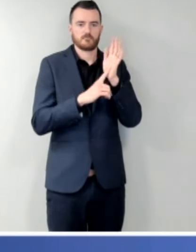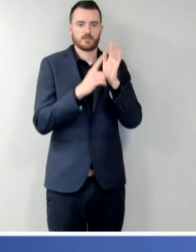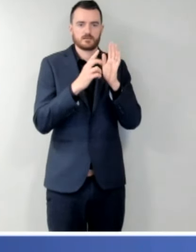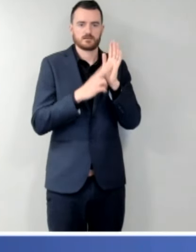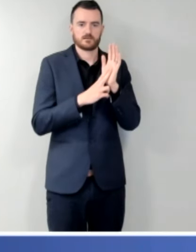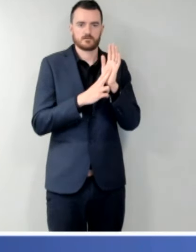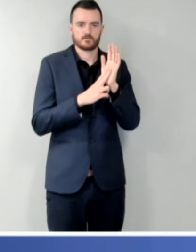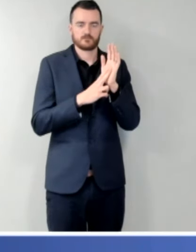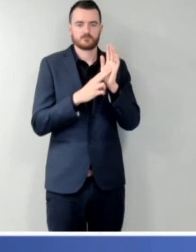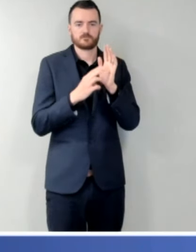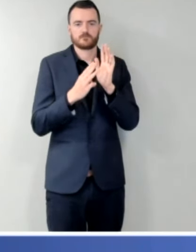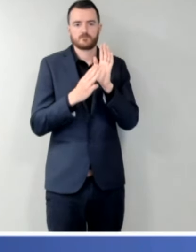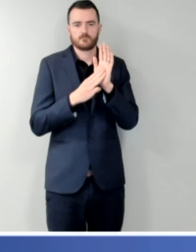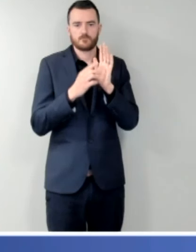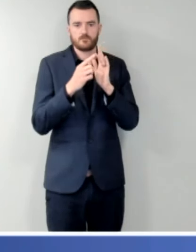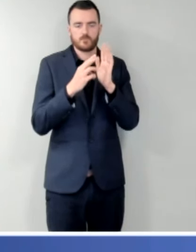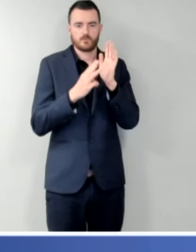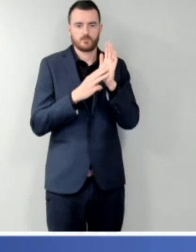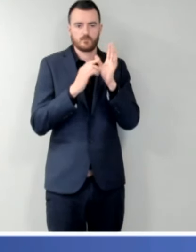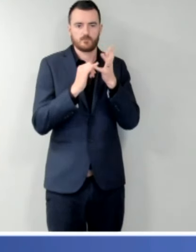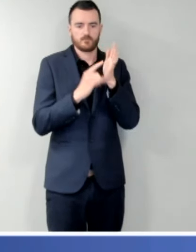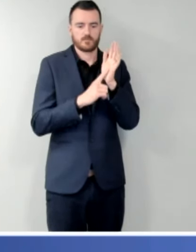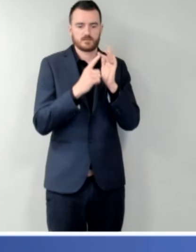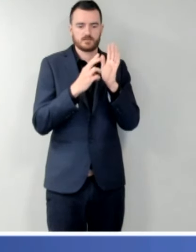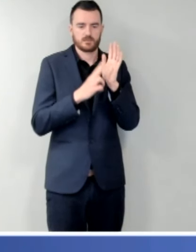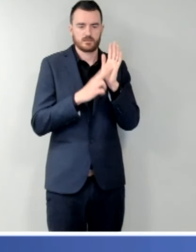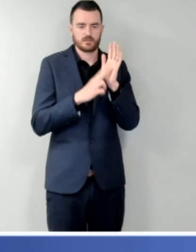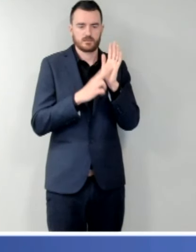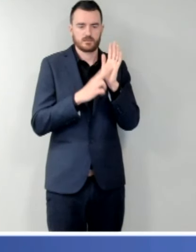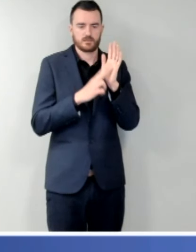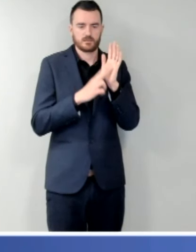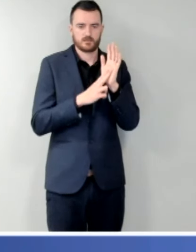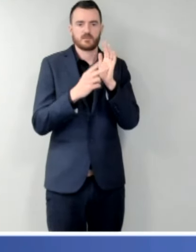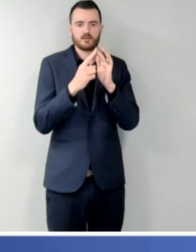Mo Maslin, and Evie Maslin.